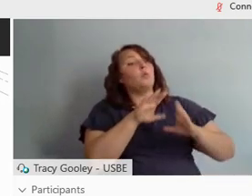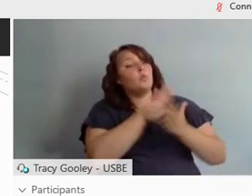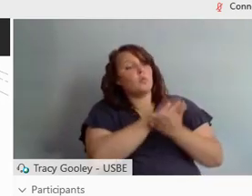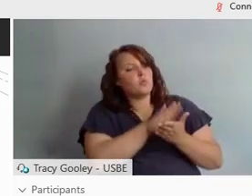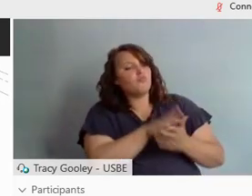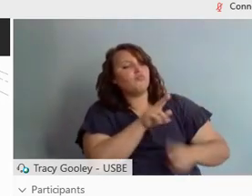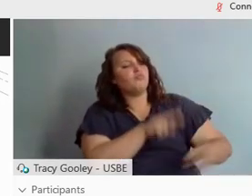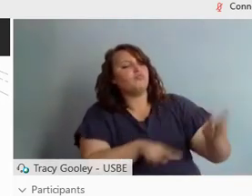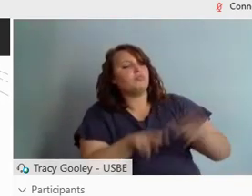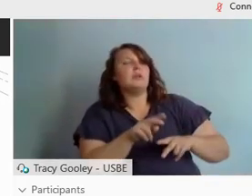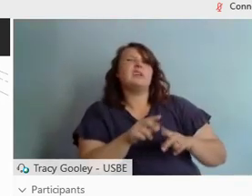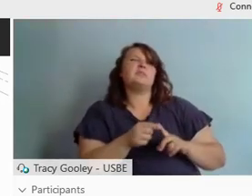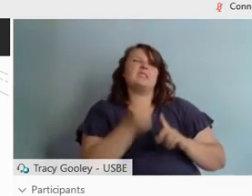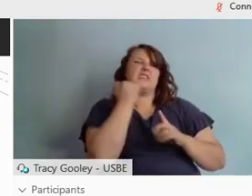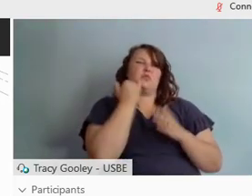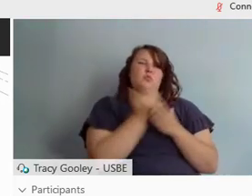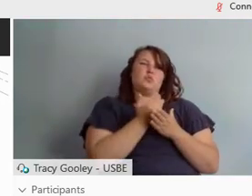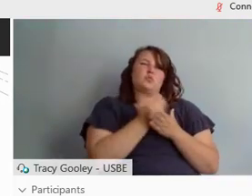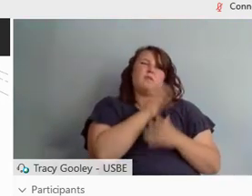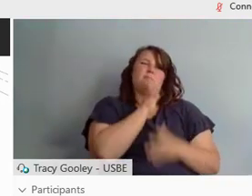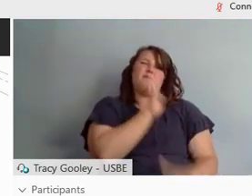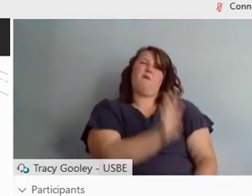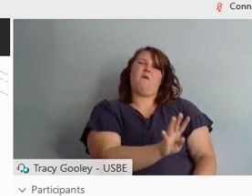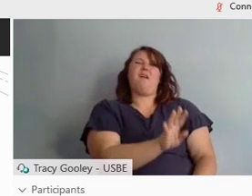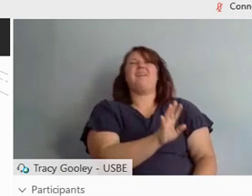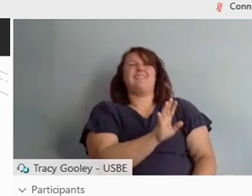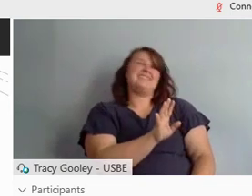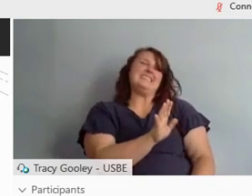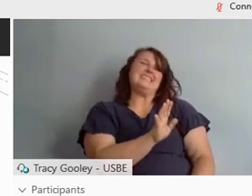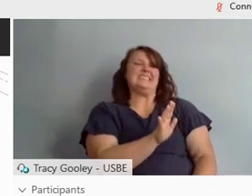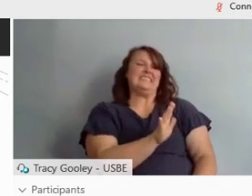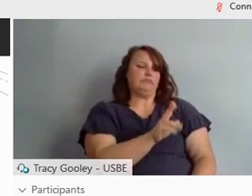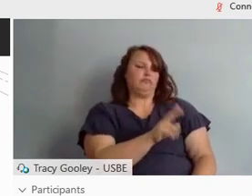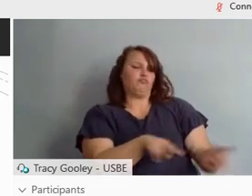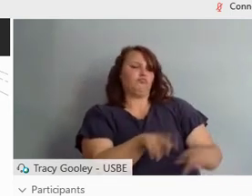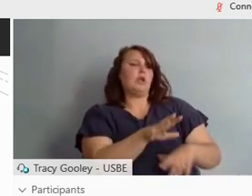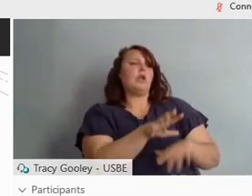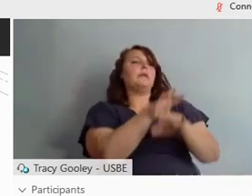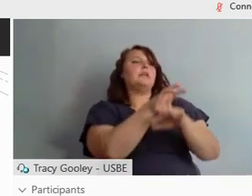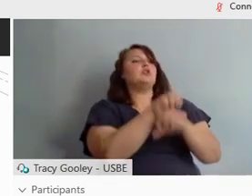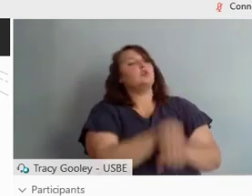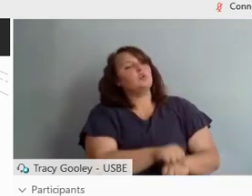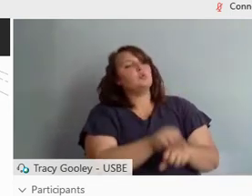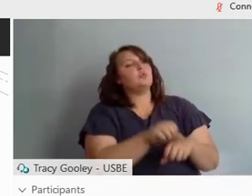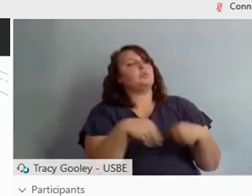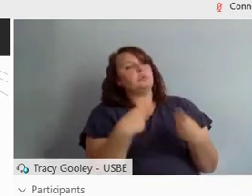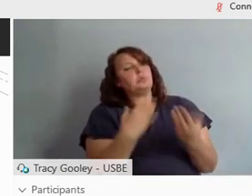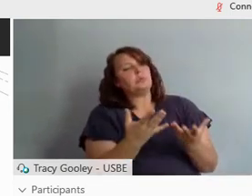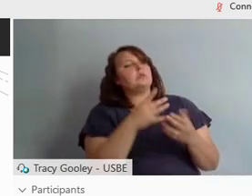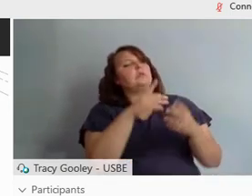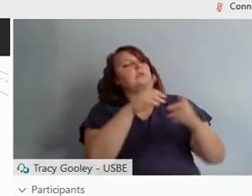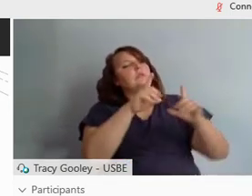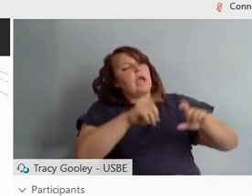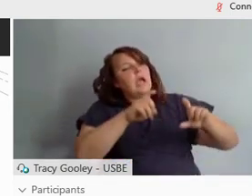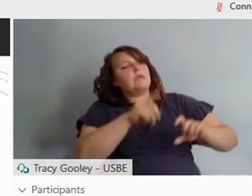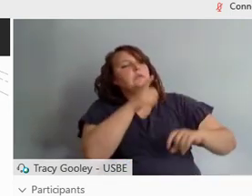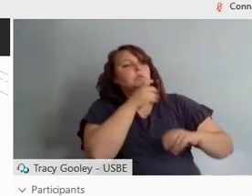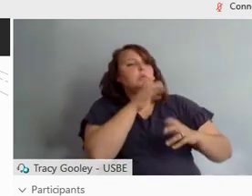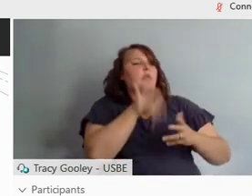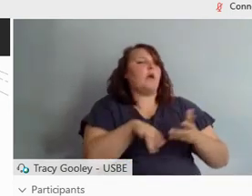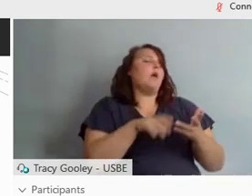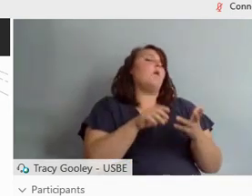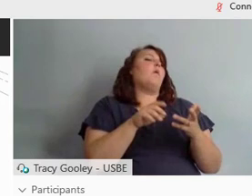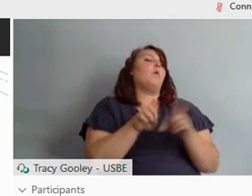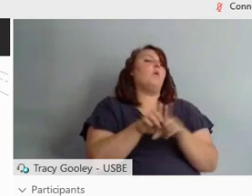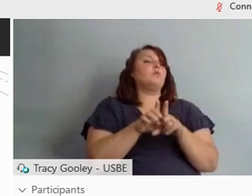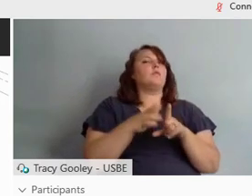school, especially if they're brand new at their 4-year-old preschool year, to get used to the test administrator and to feel more comfortable